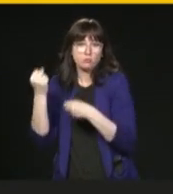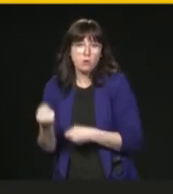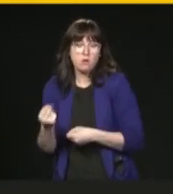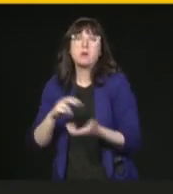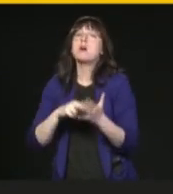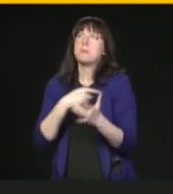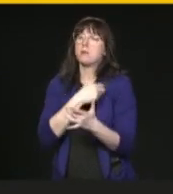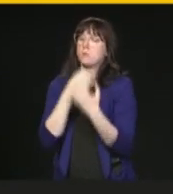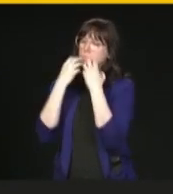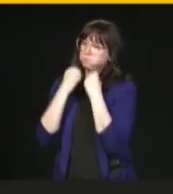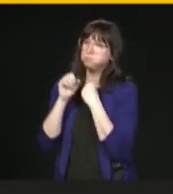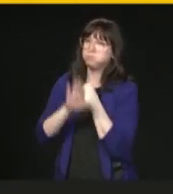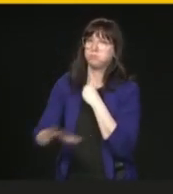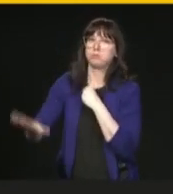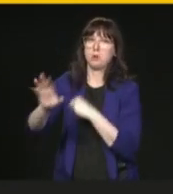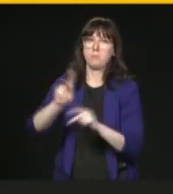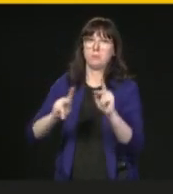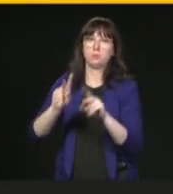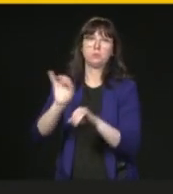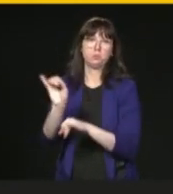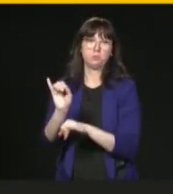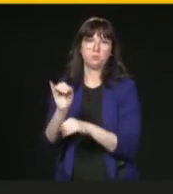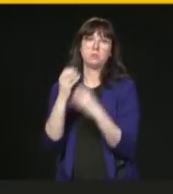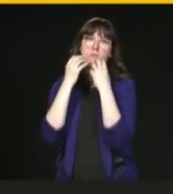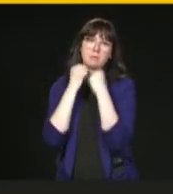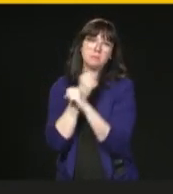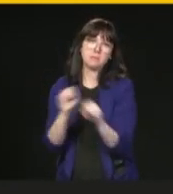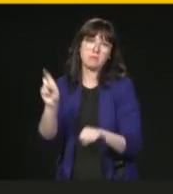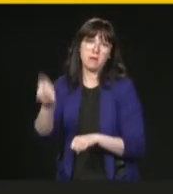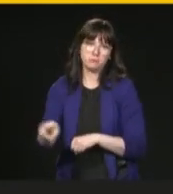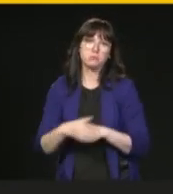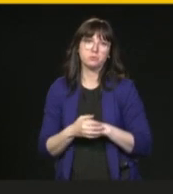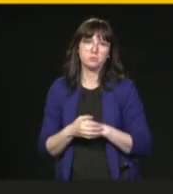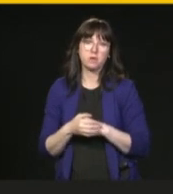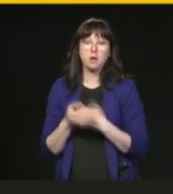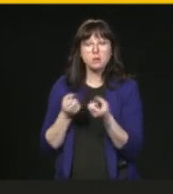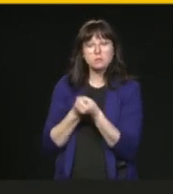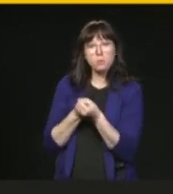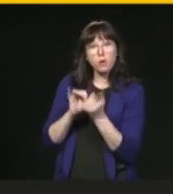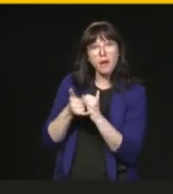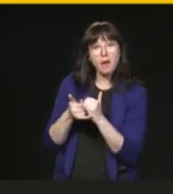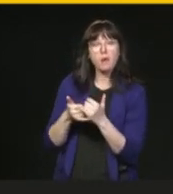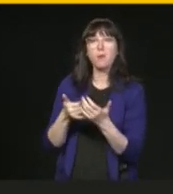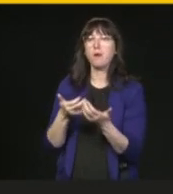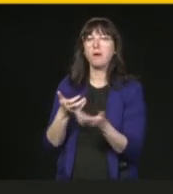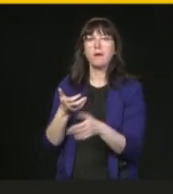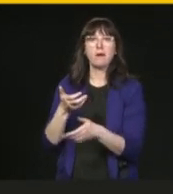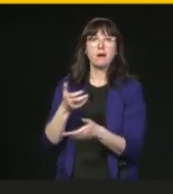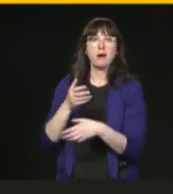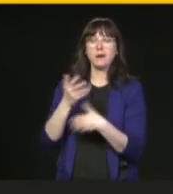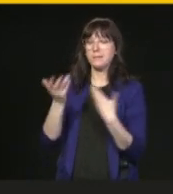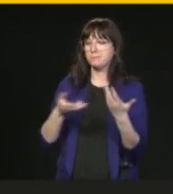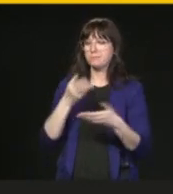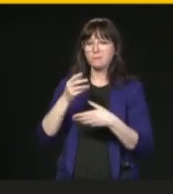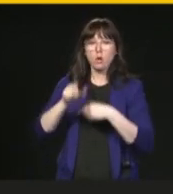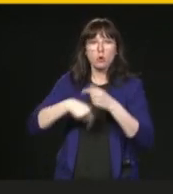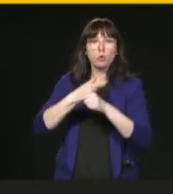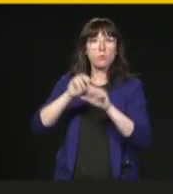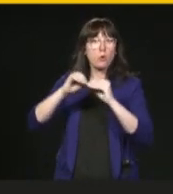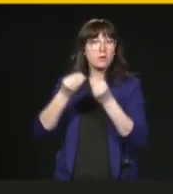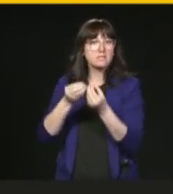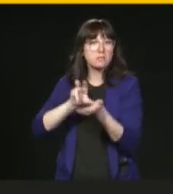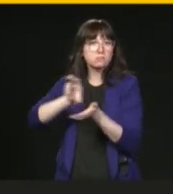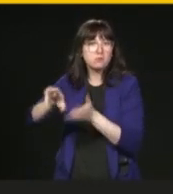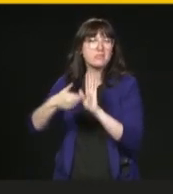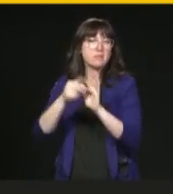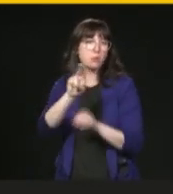their populations safe, including through investments through global organizations like